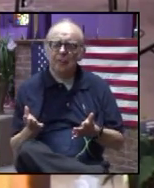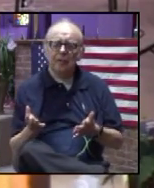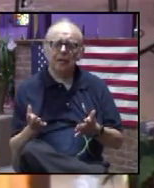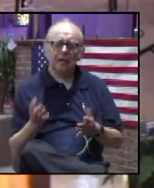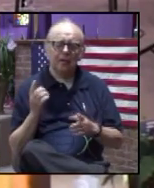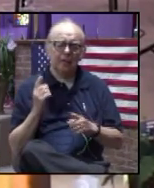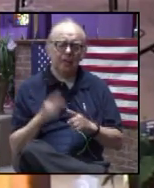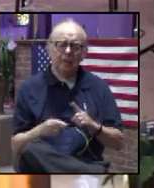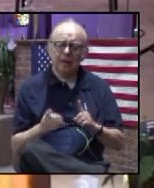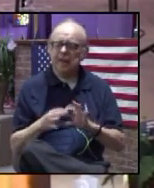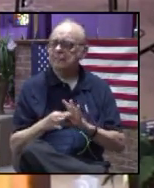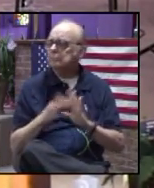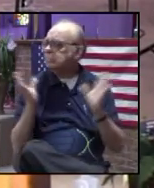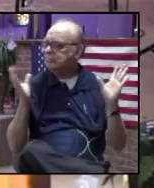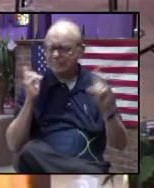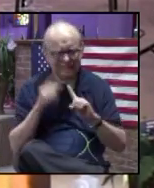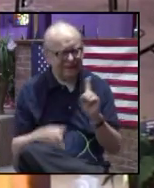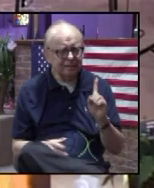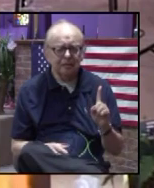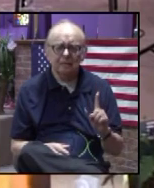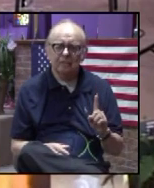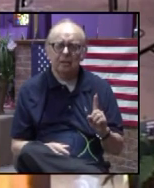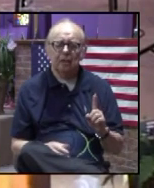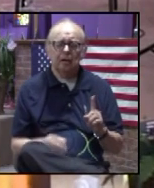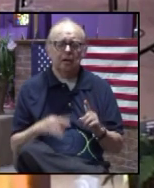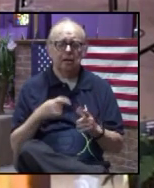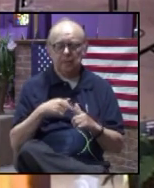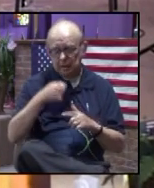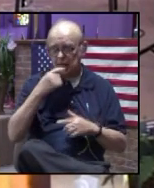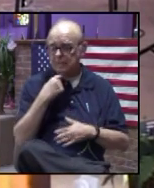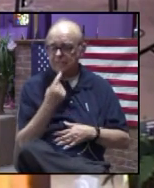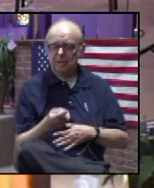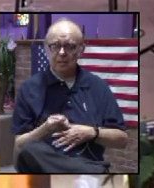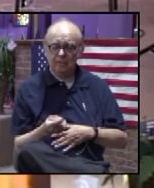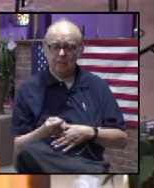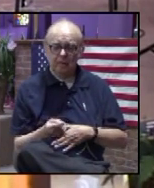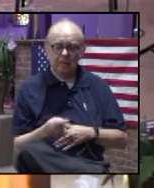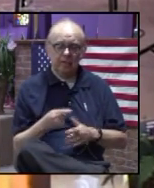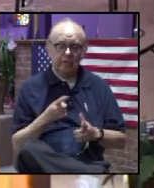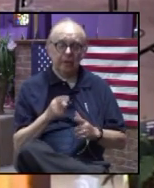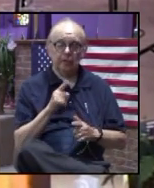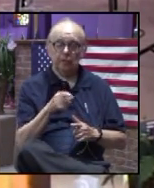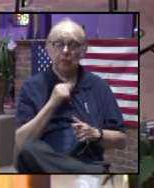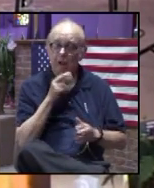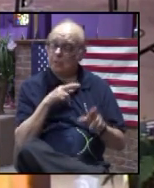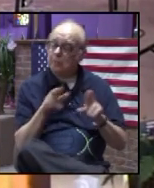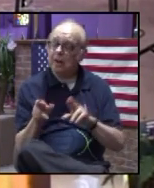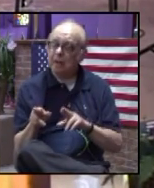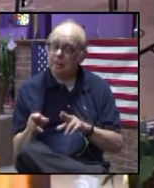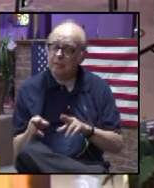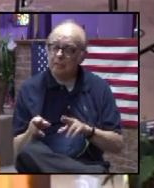I can't turn them loose. Then he says, then you're not ready.